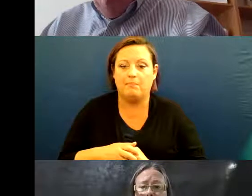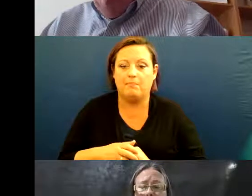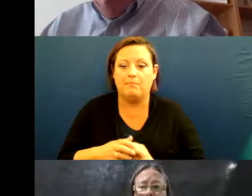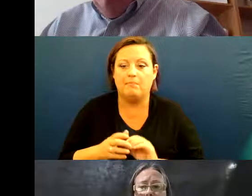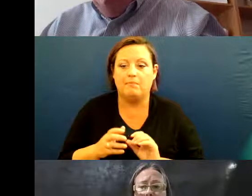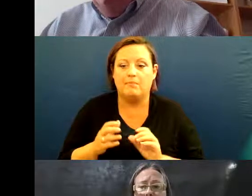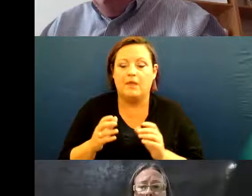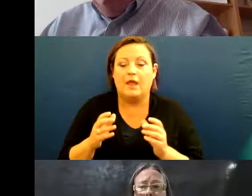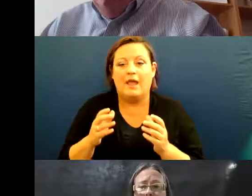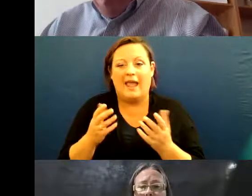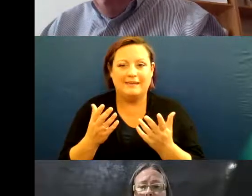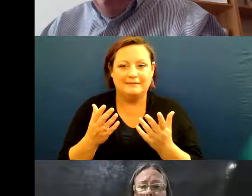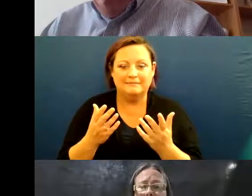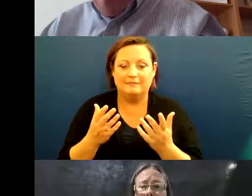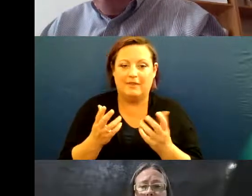improbable part of this is